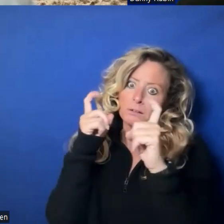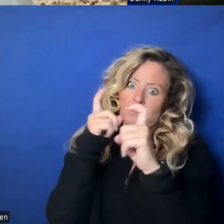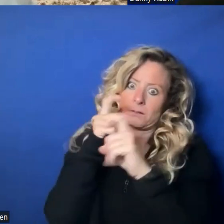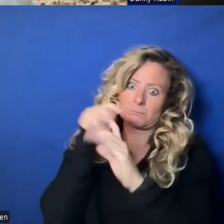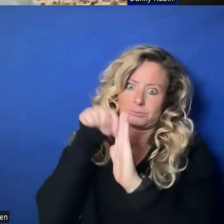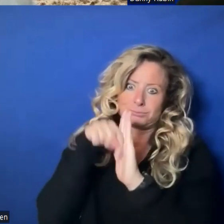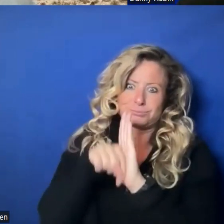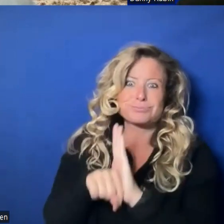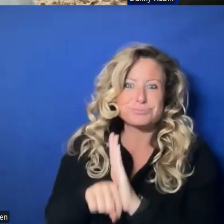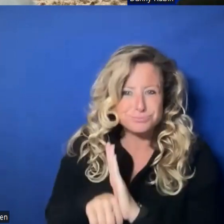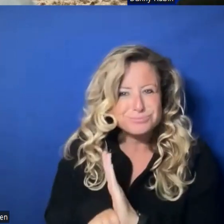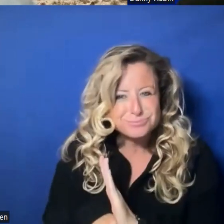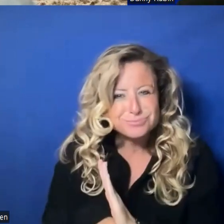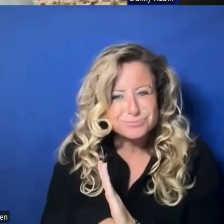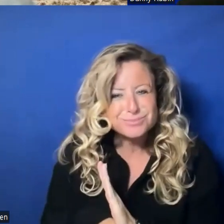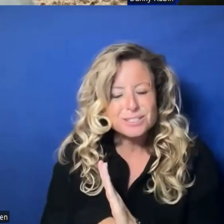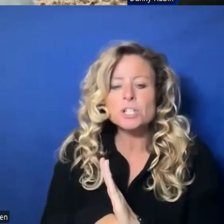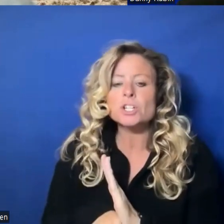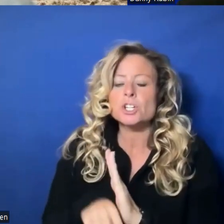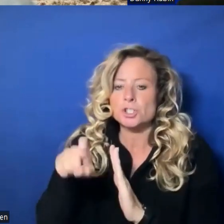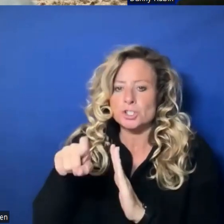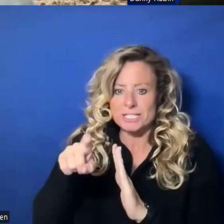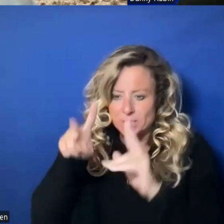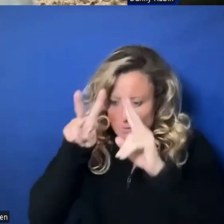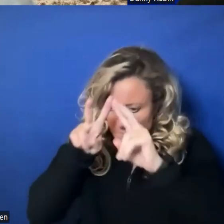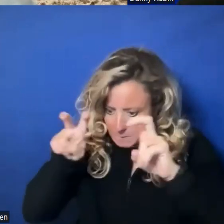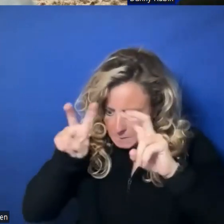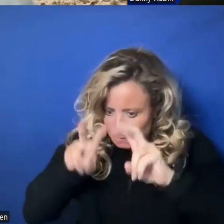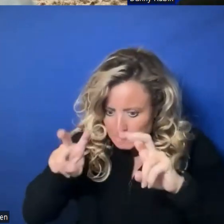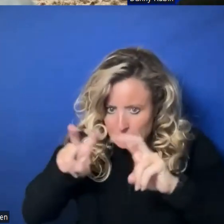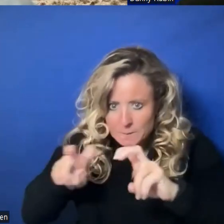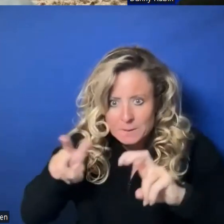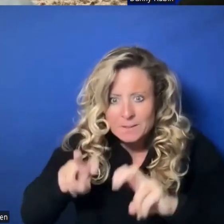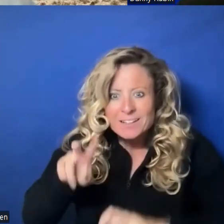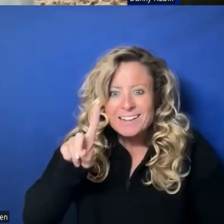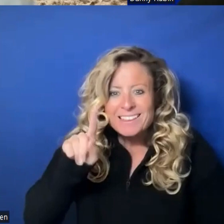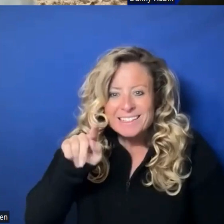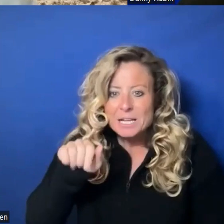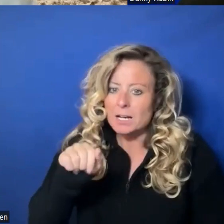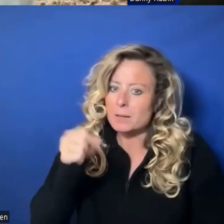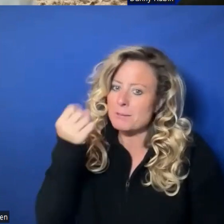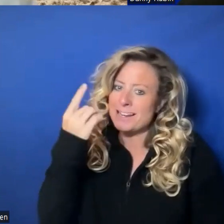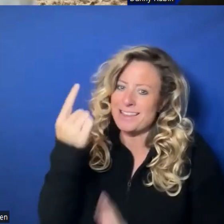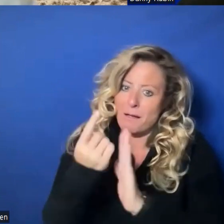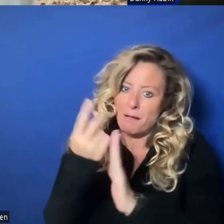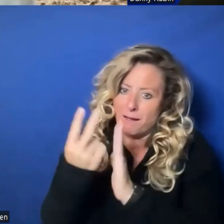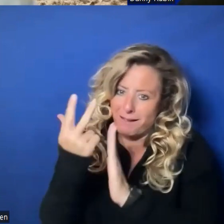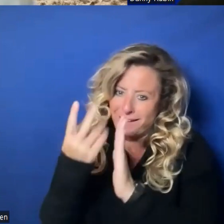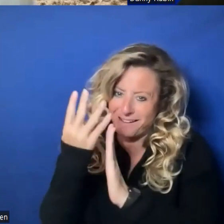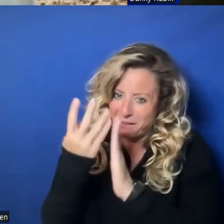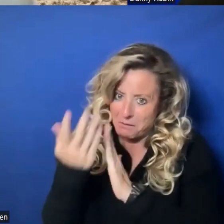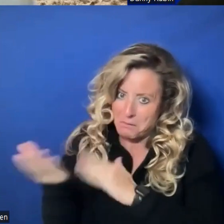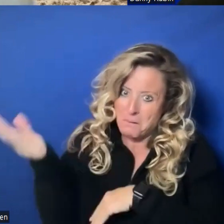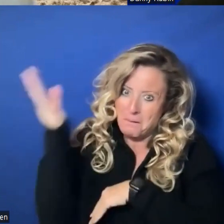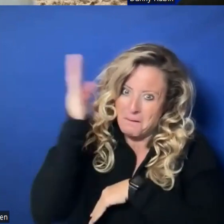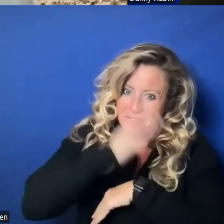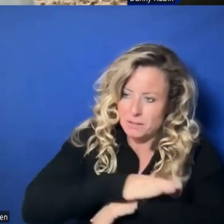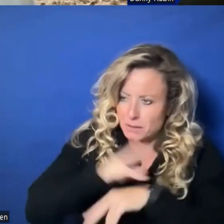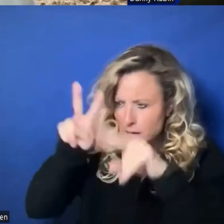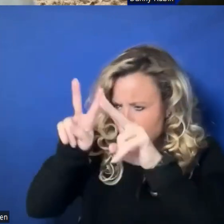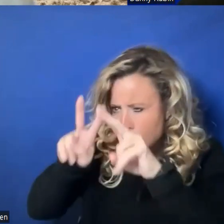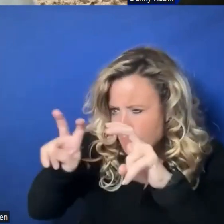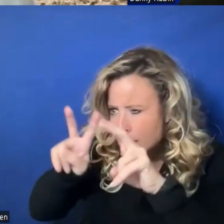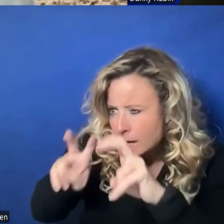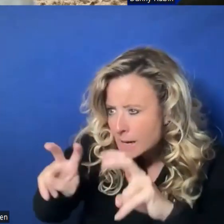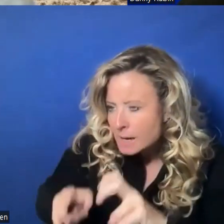need to stare at the data many hours a day and analyze it